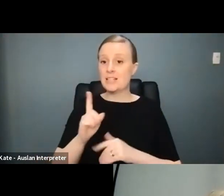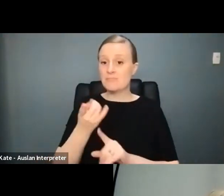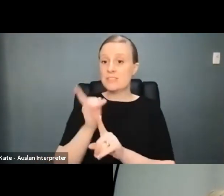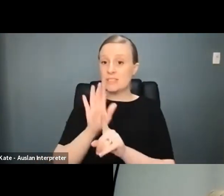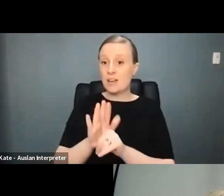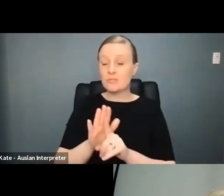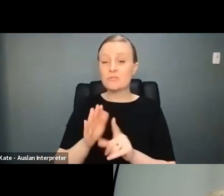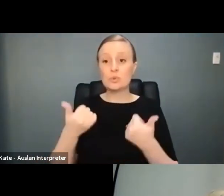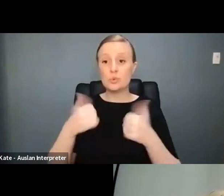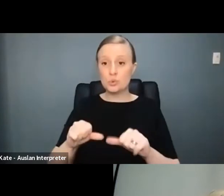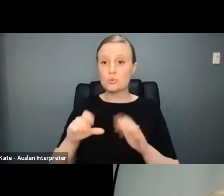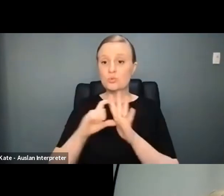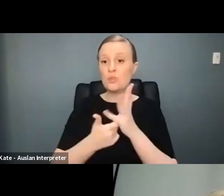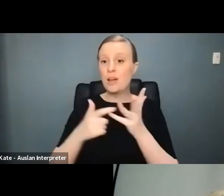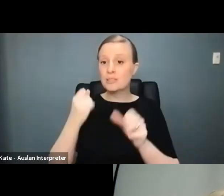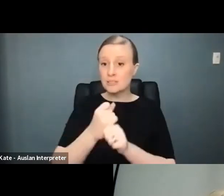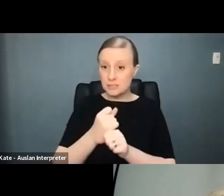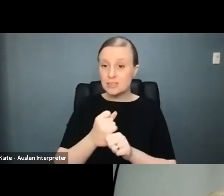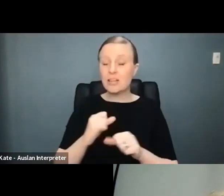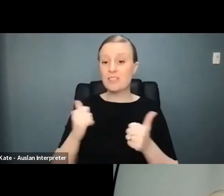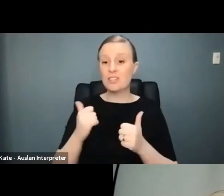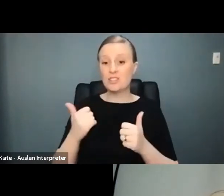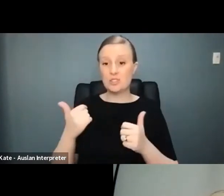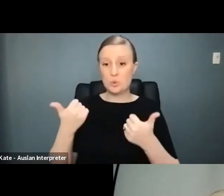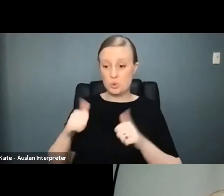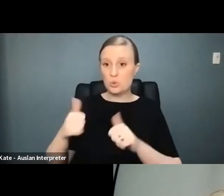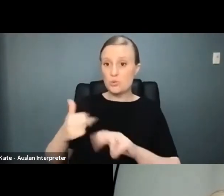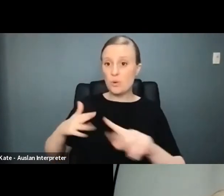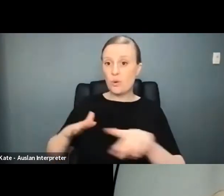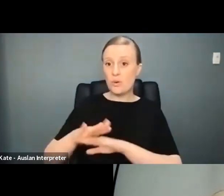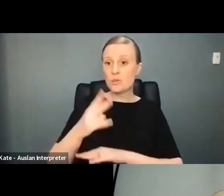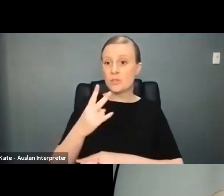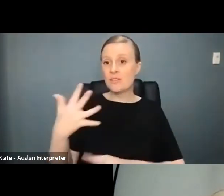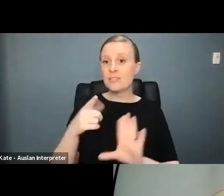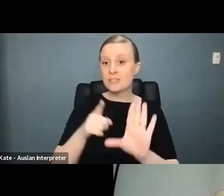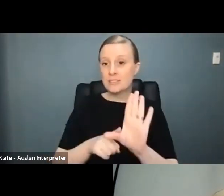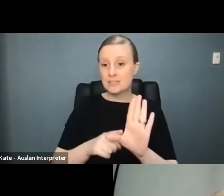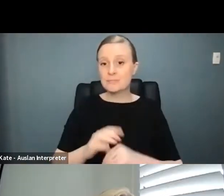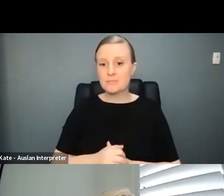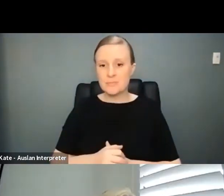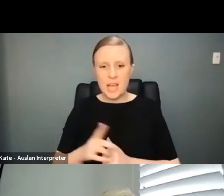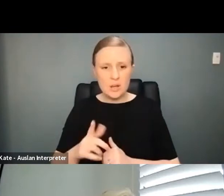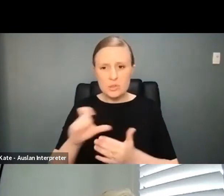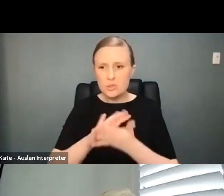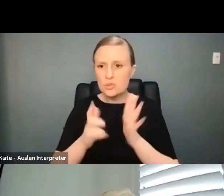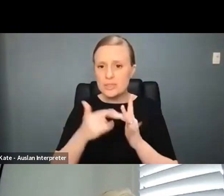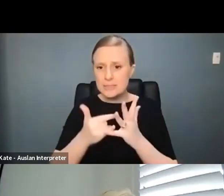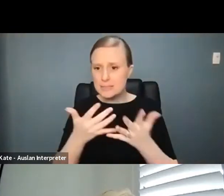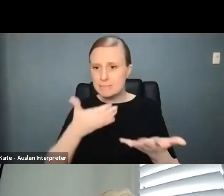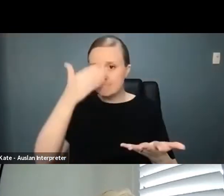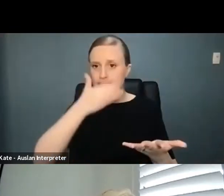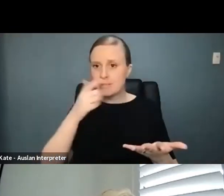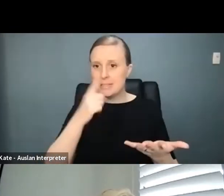25 years. Now, Chris, I don't see your screen. Are you able to turn your camera on,